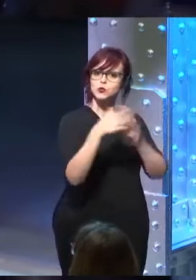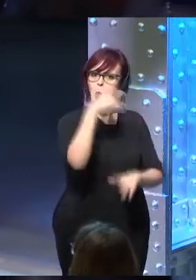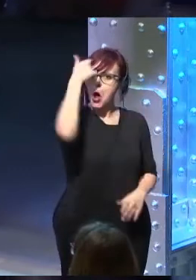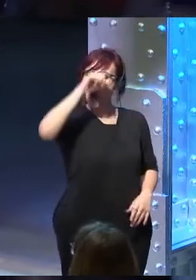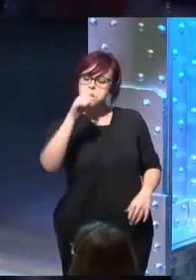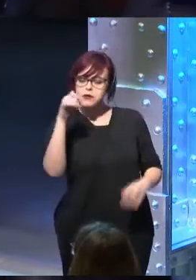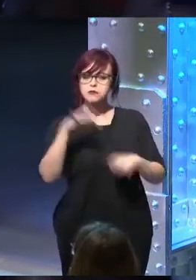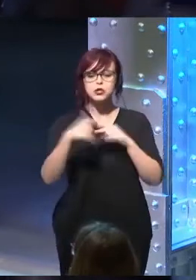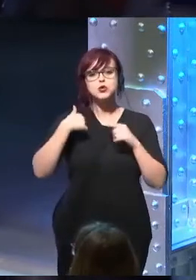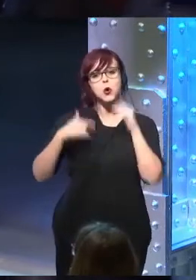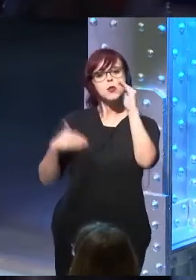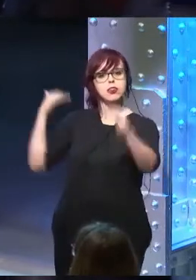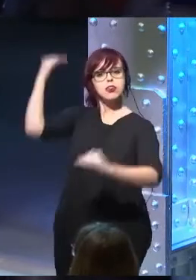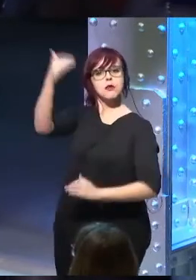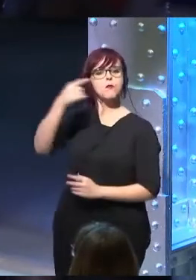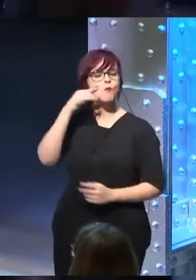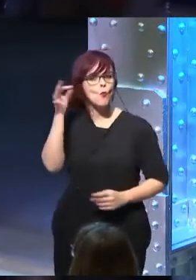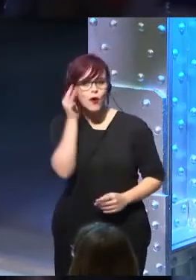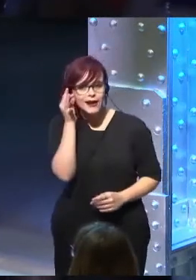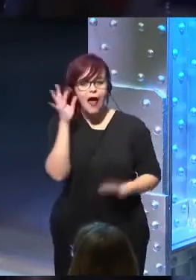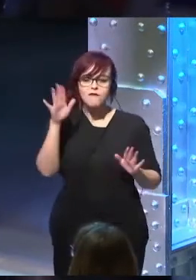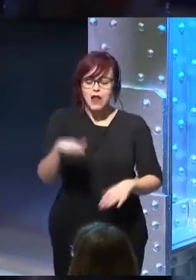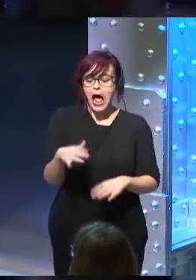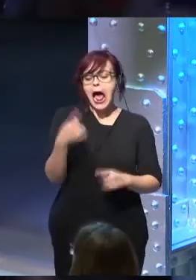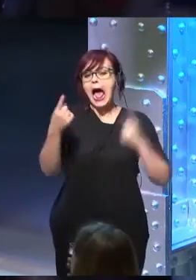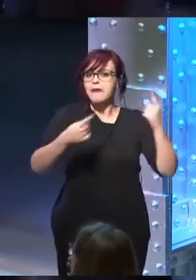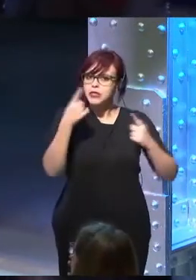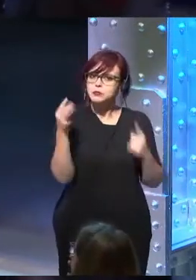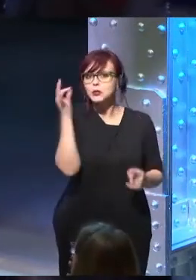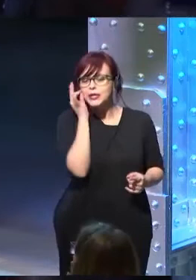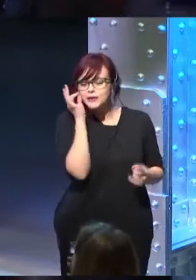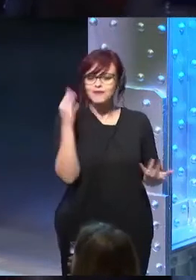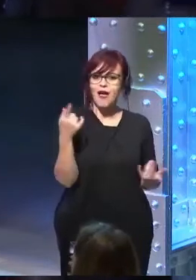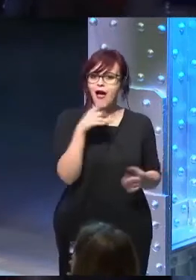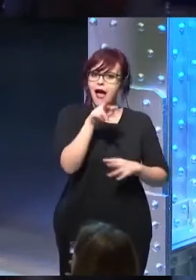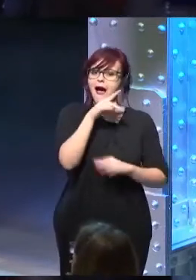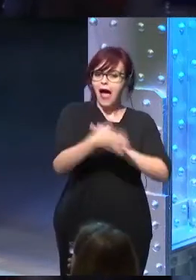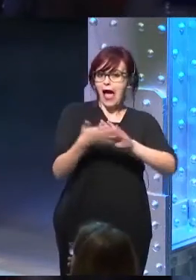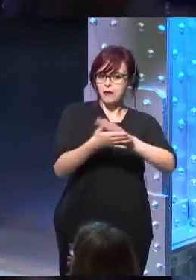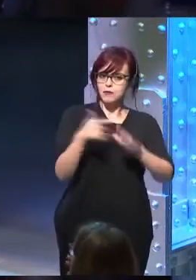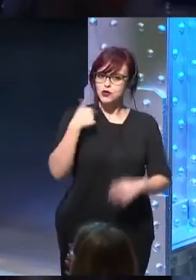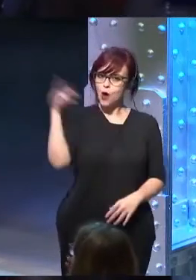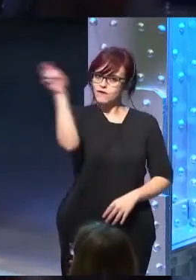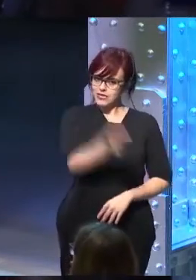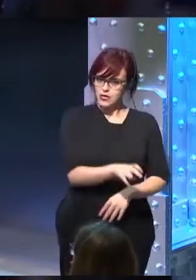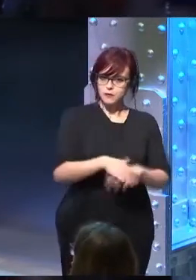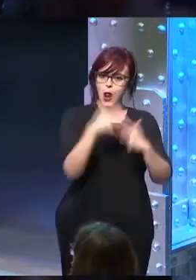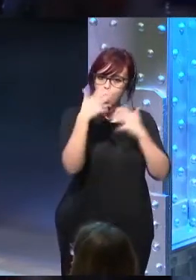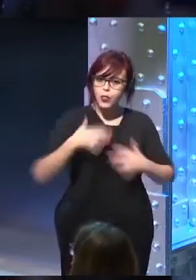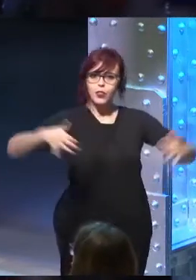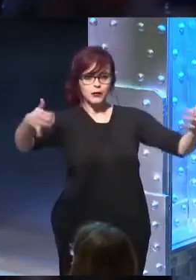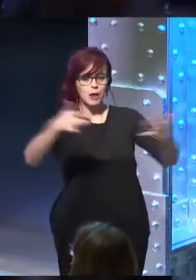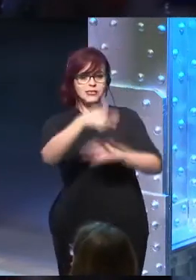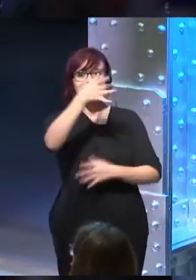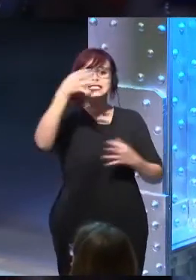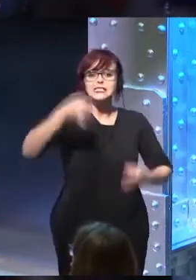it's something that some men feel too. I'm here to talk about women this evening, but don't want to